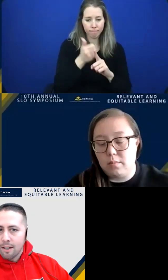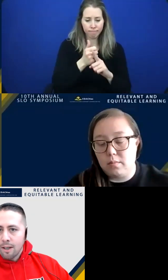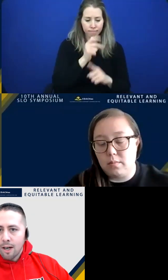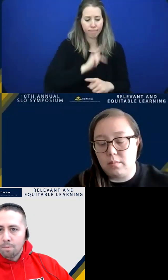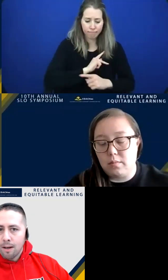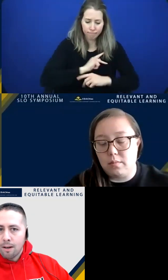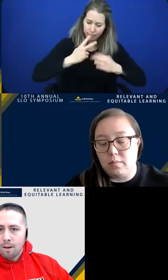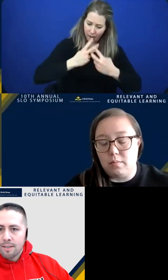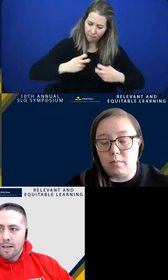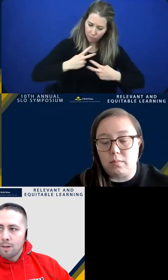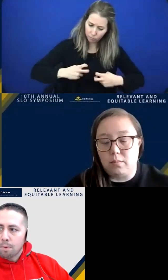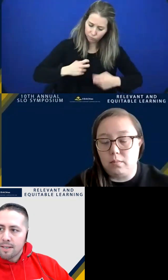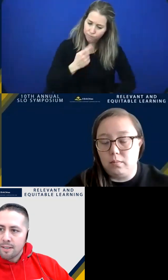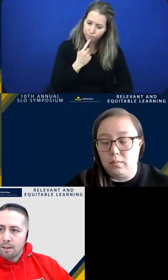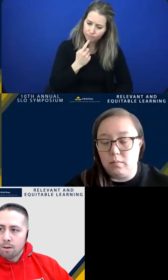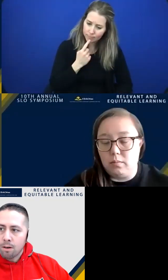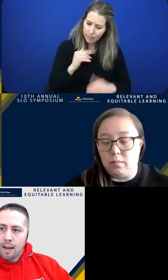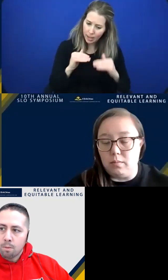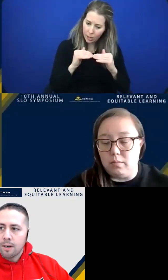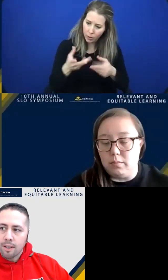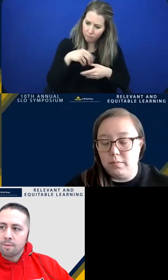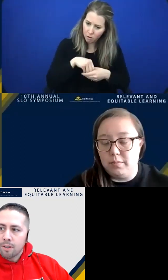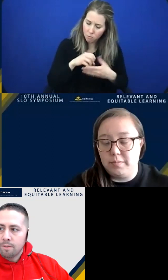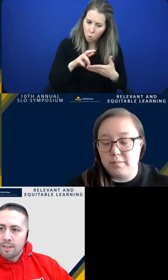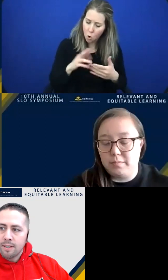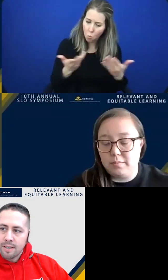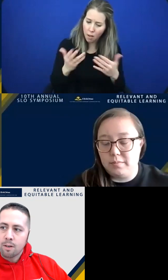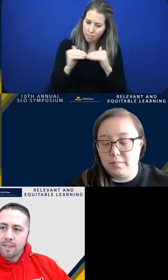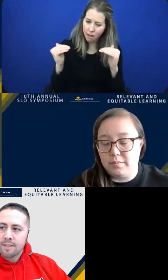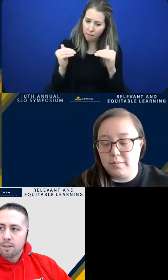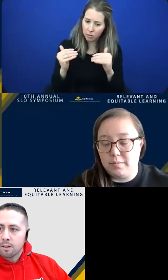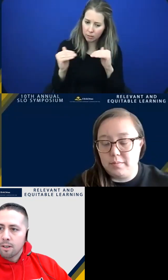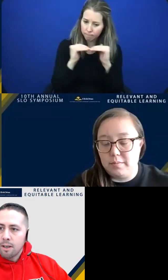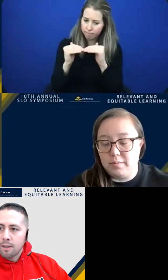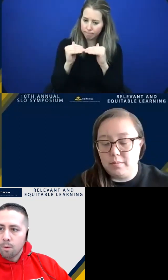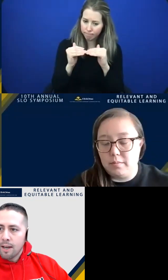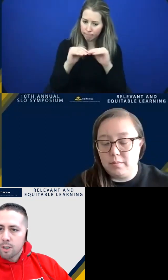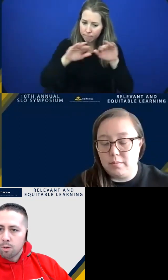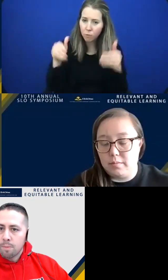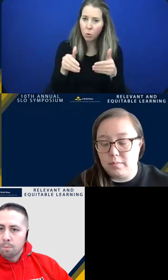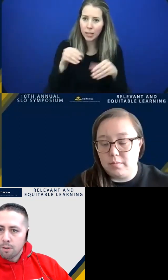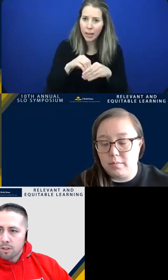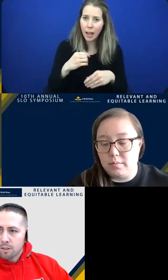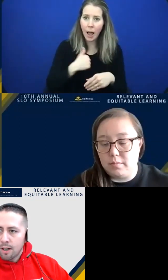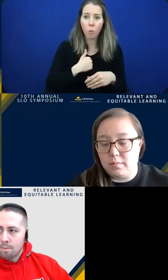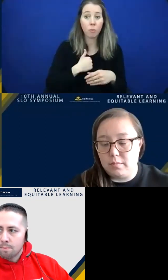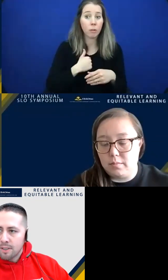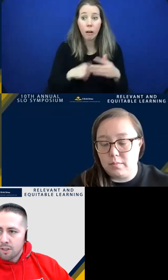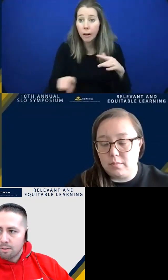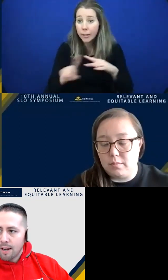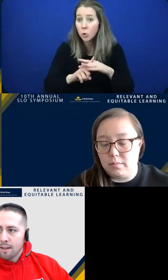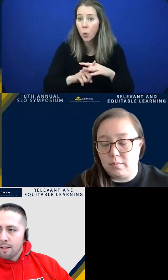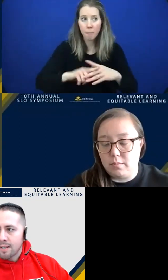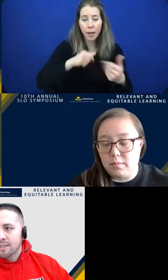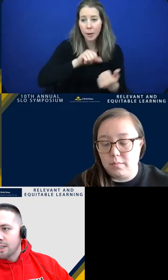hey, is equity present, or at what level of is equity centered in the way I show up and approach